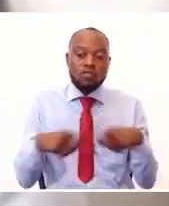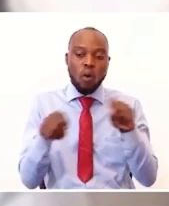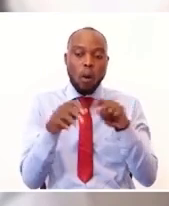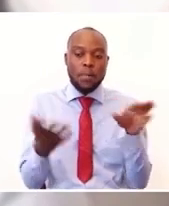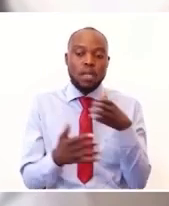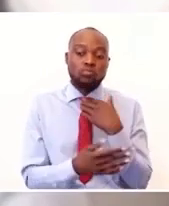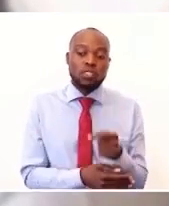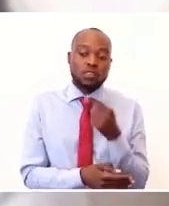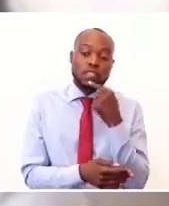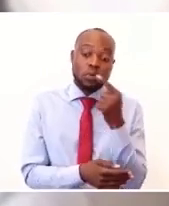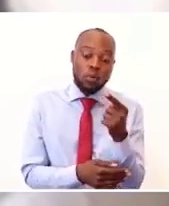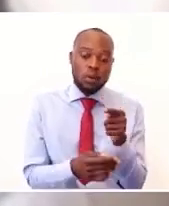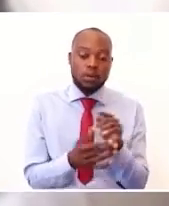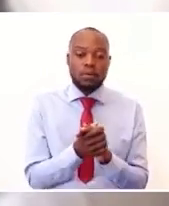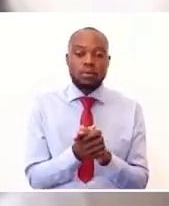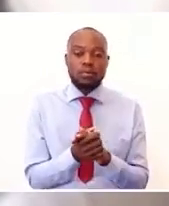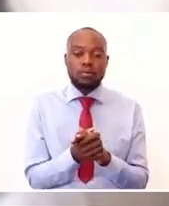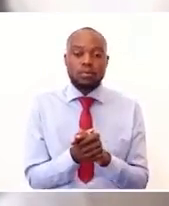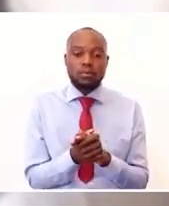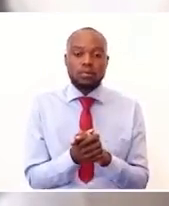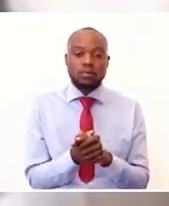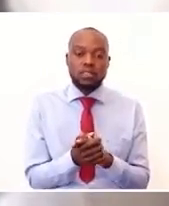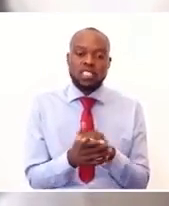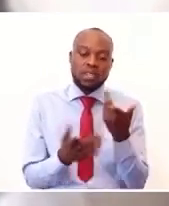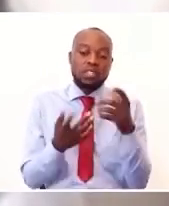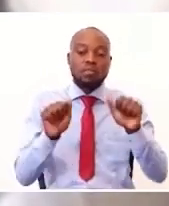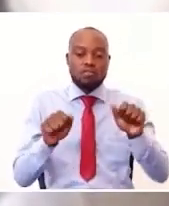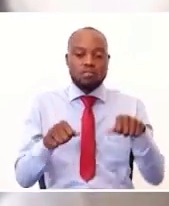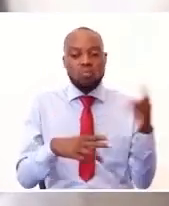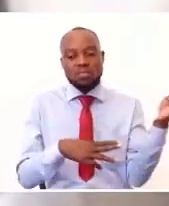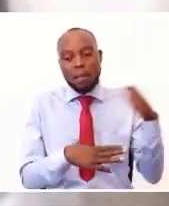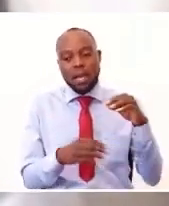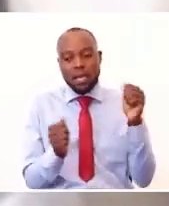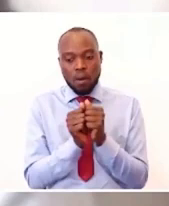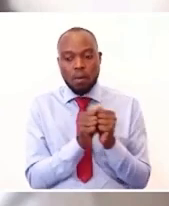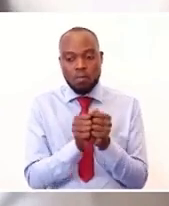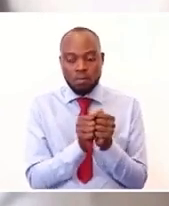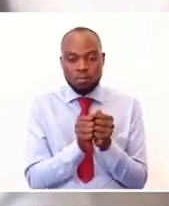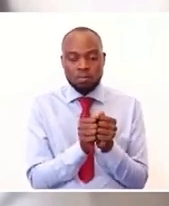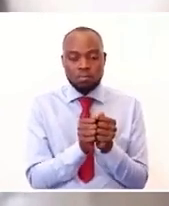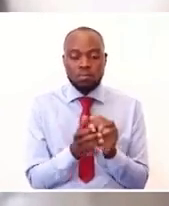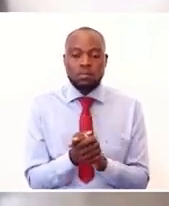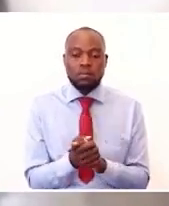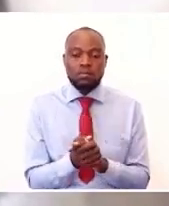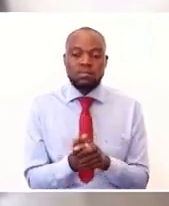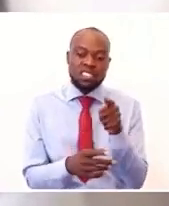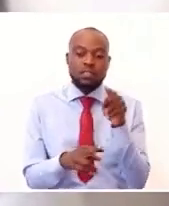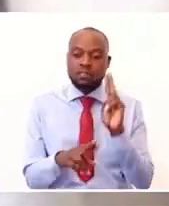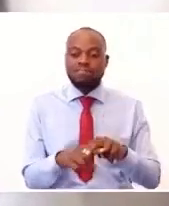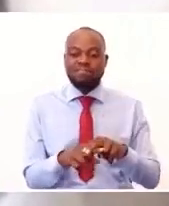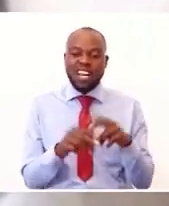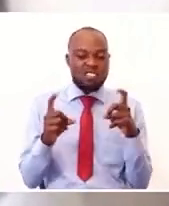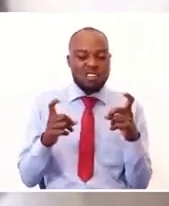in those spaces and to have treaties that allow them to come together. Now, these may not necessarily be geographical, they could